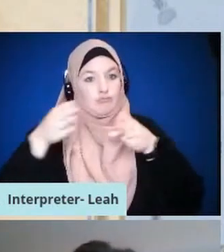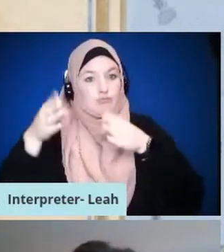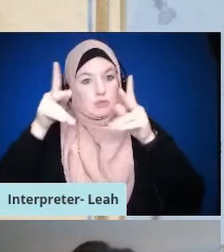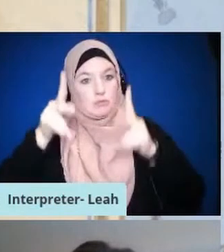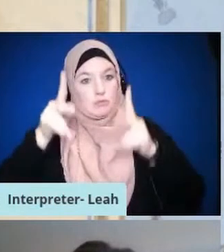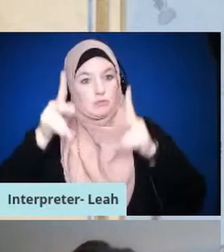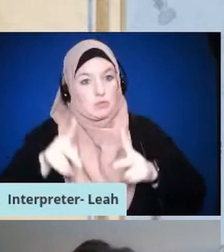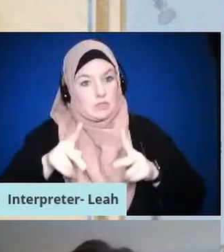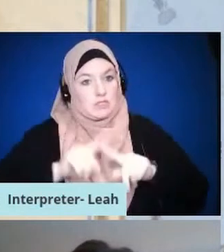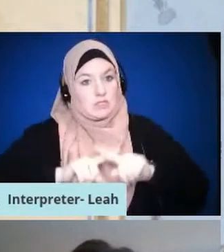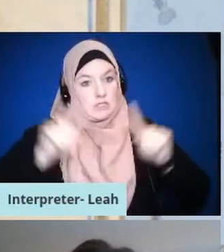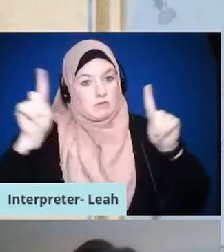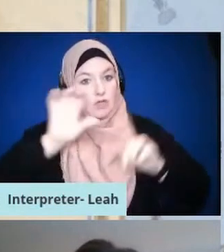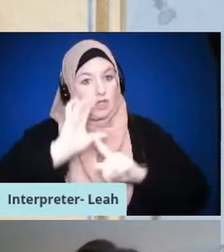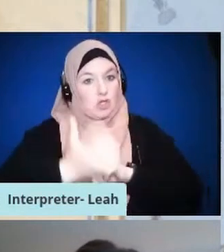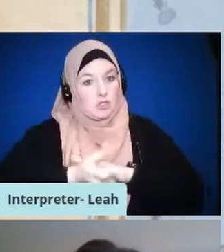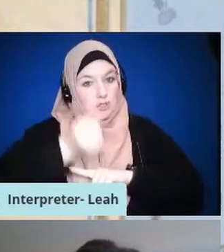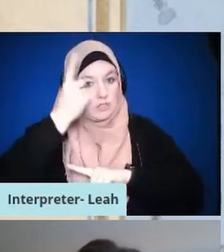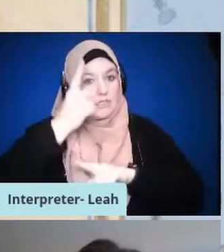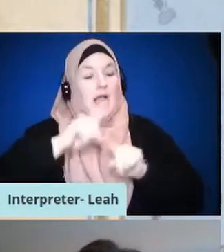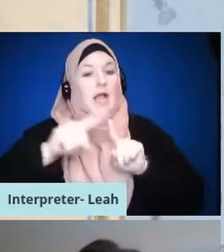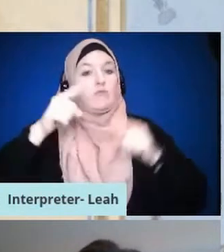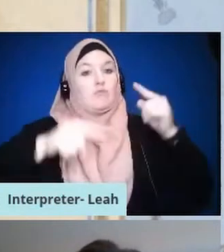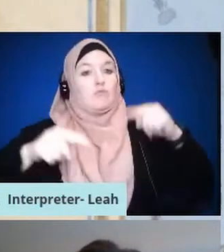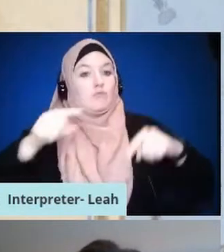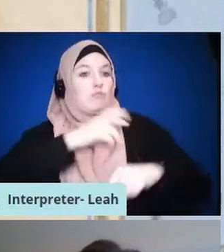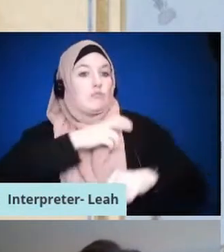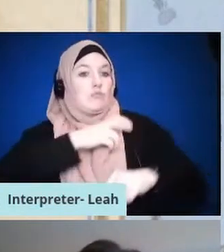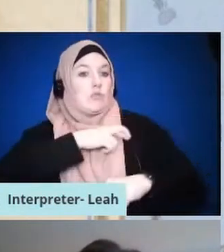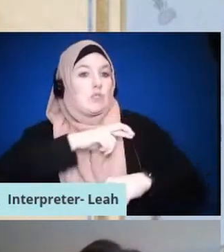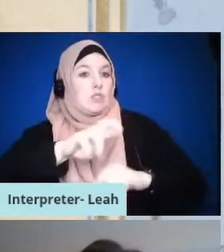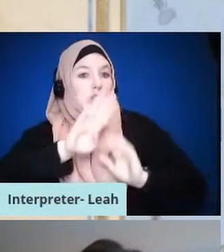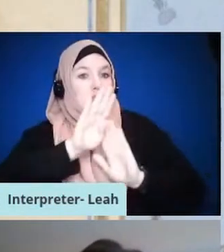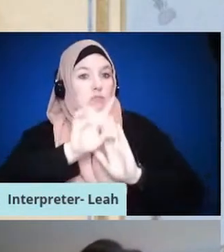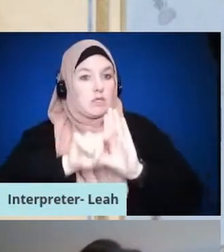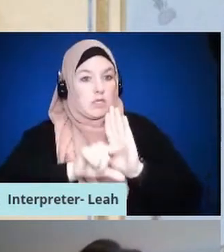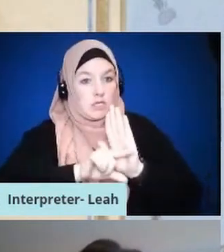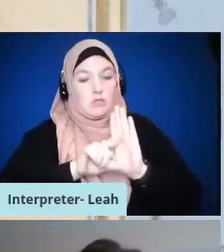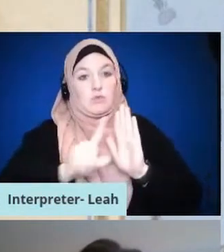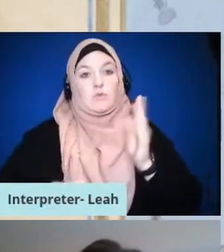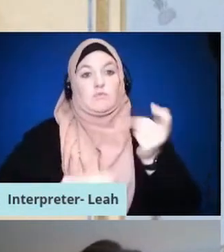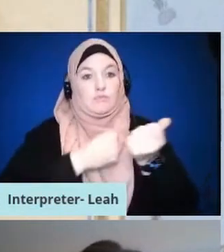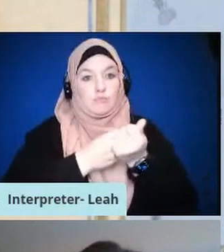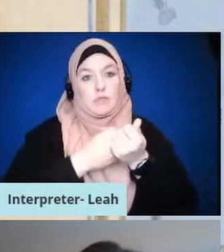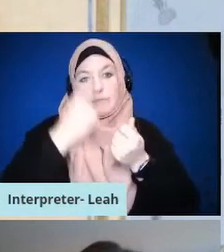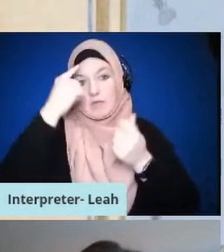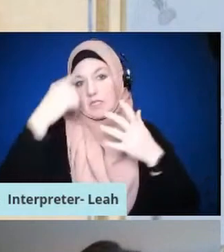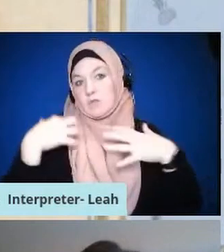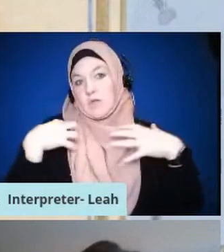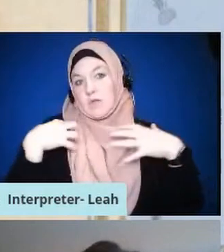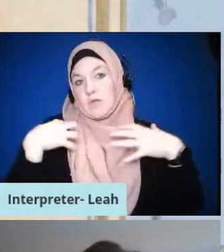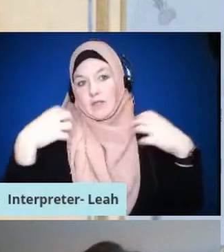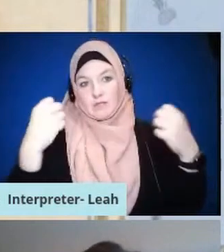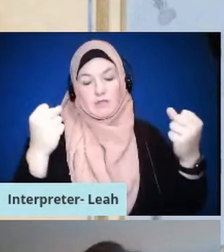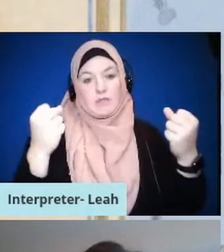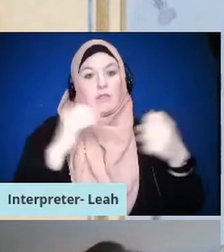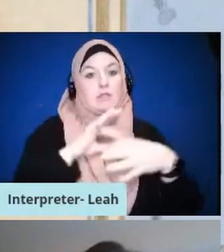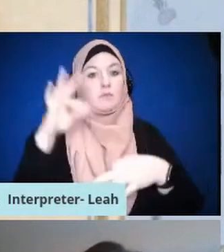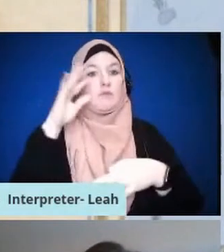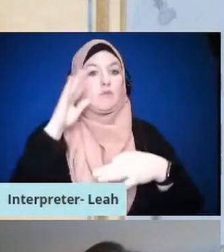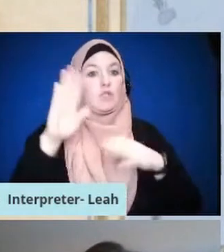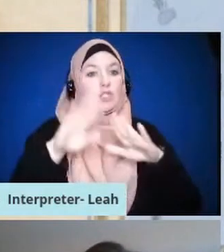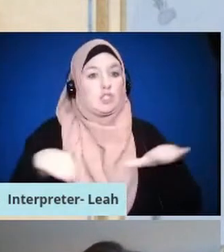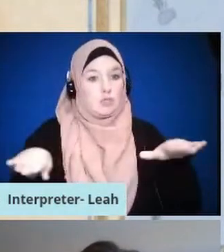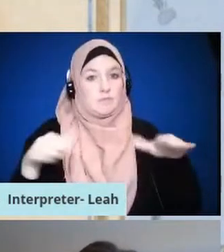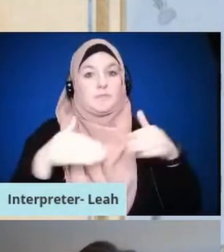cultural competency, and religious background to support mental health and spiritual being of children. Next